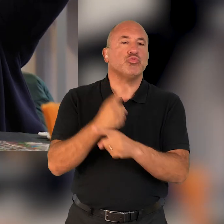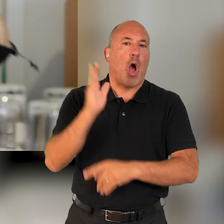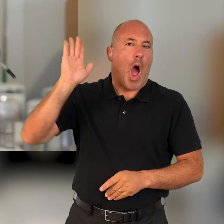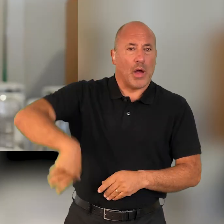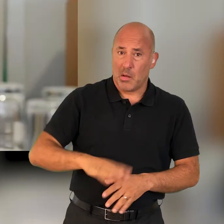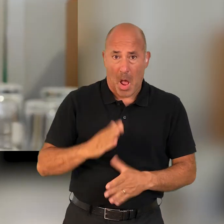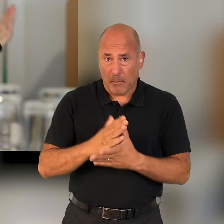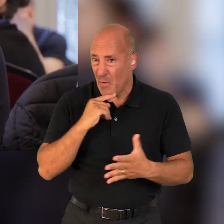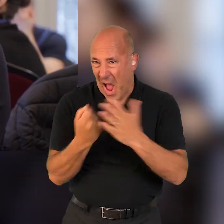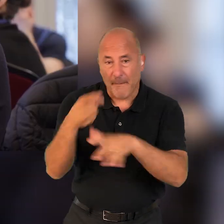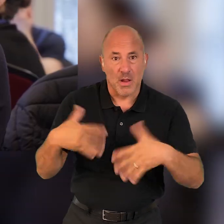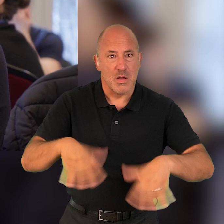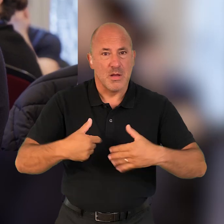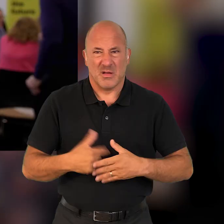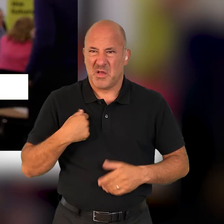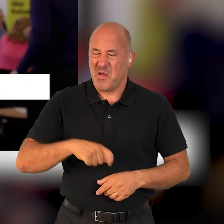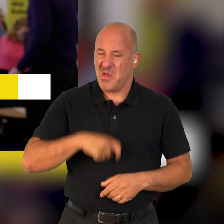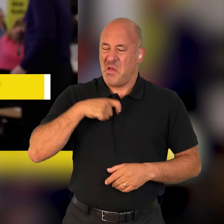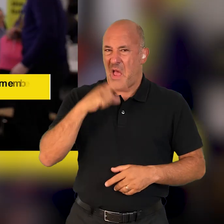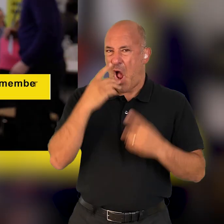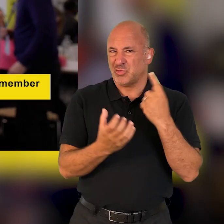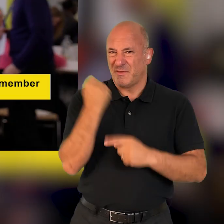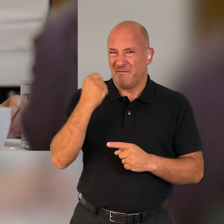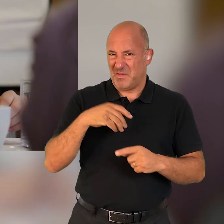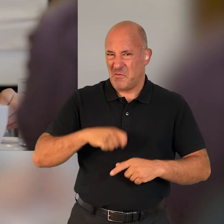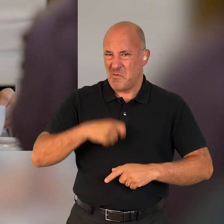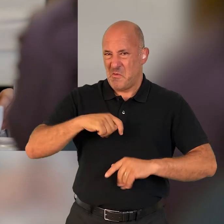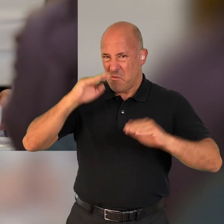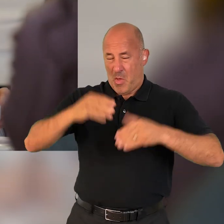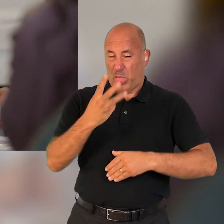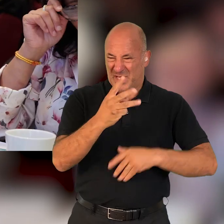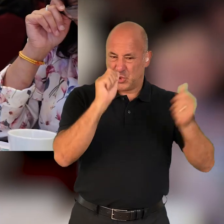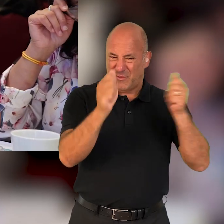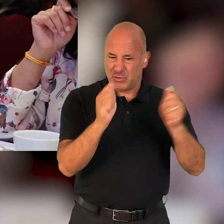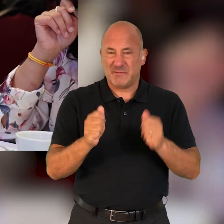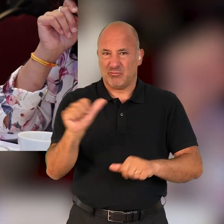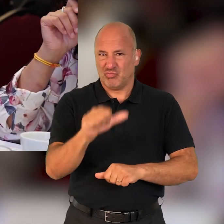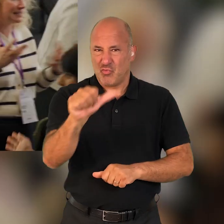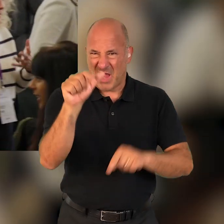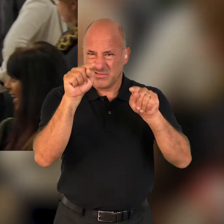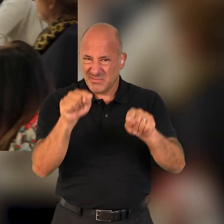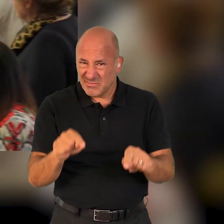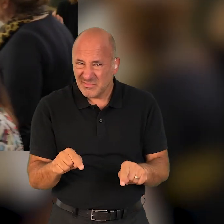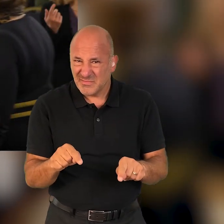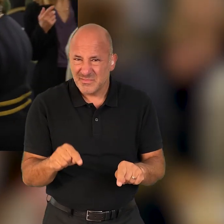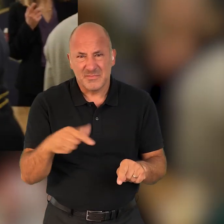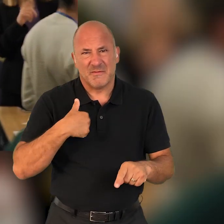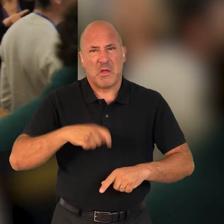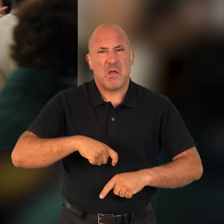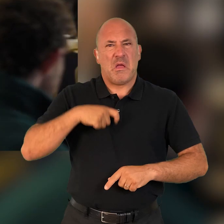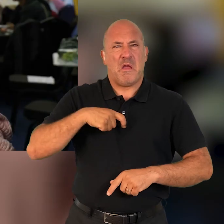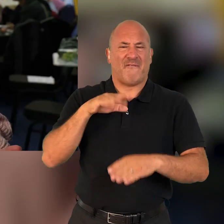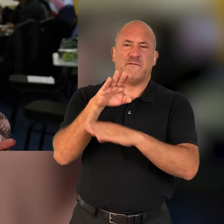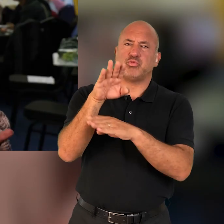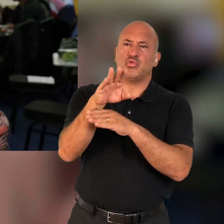like actually something's going to happen from this. I'm optimistic that it's achievable. I'm optimistic that it focuses of the 3 shifts are right. It makes